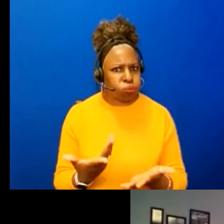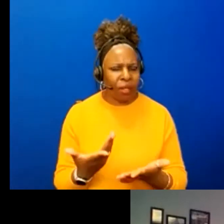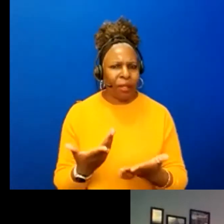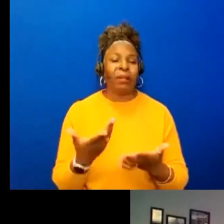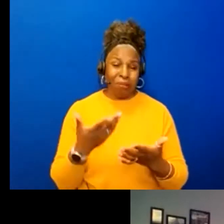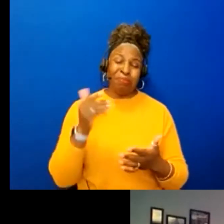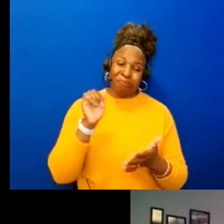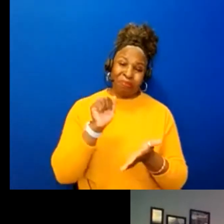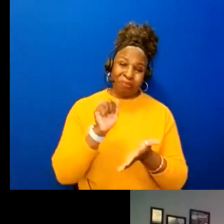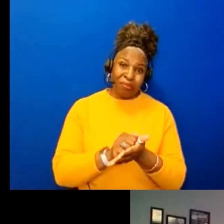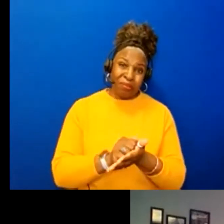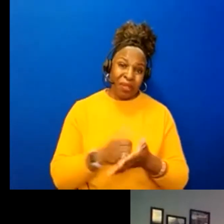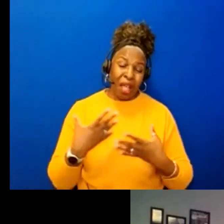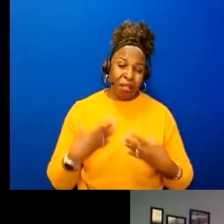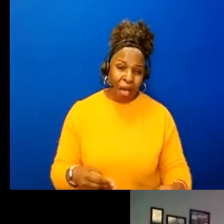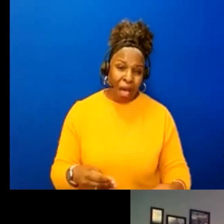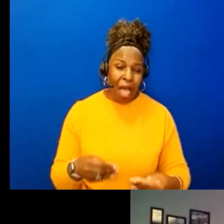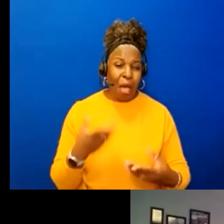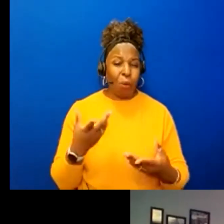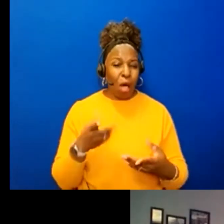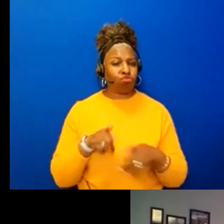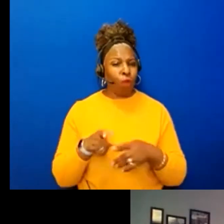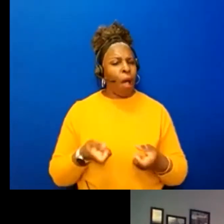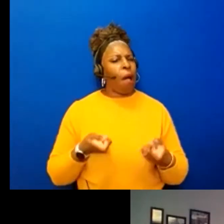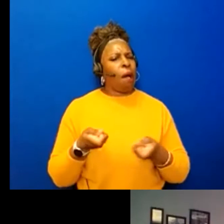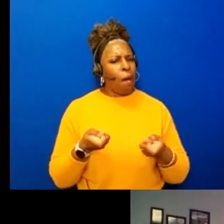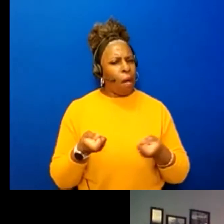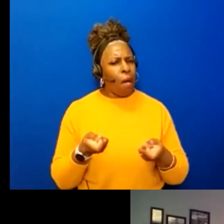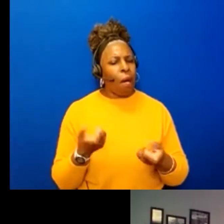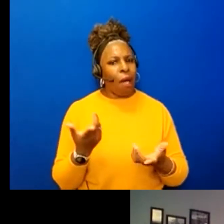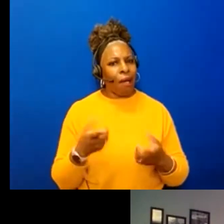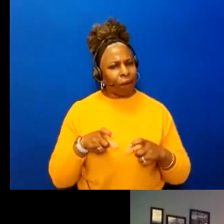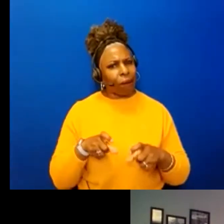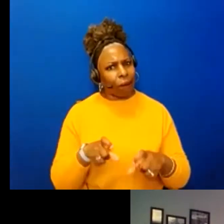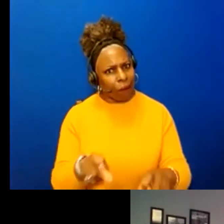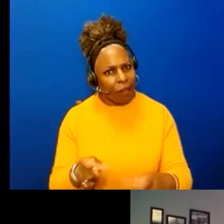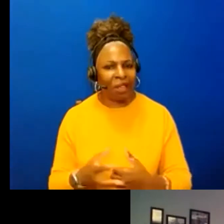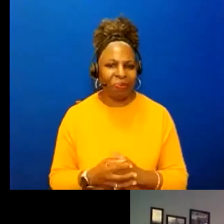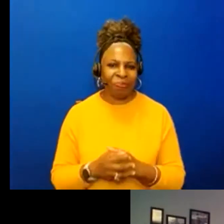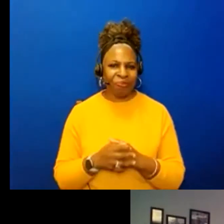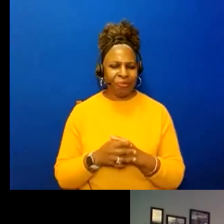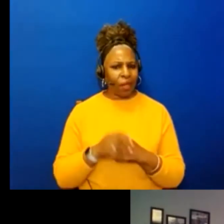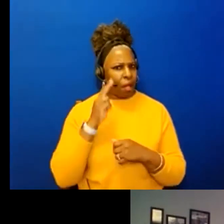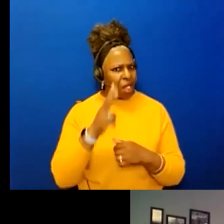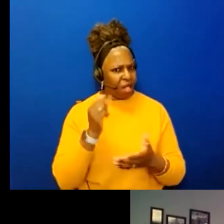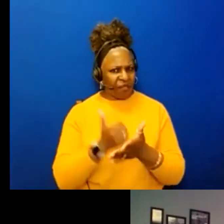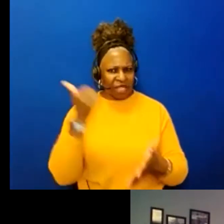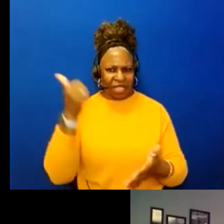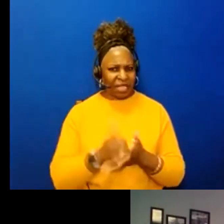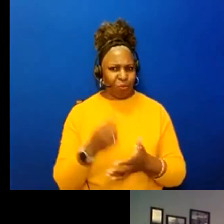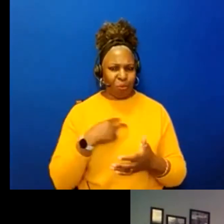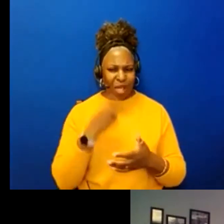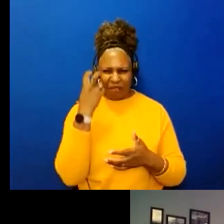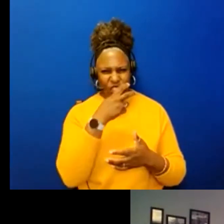but I tried to mask it and get on with the job. Well, you look great, although I'm visually impaired, so maybe that's not a